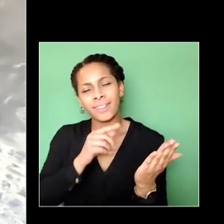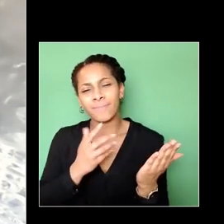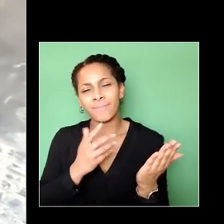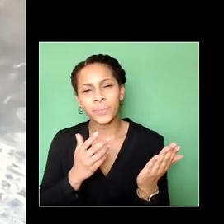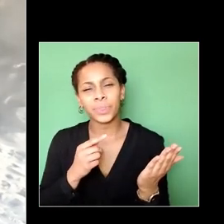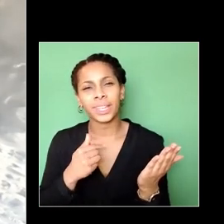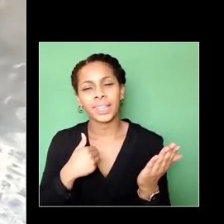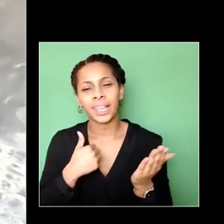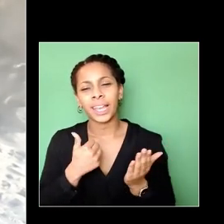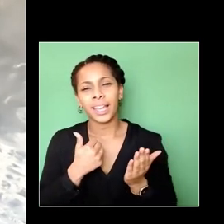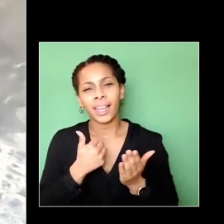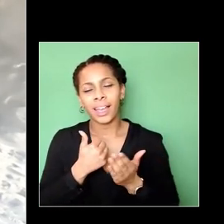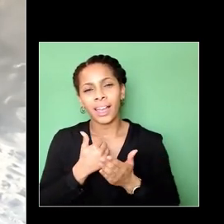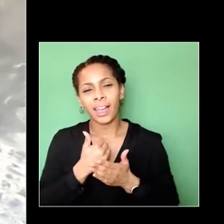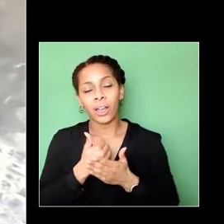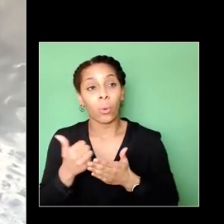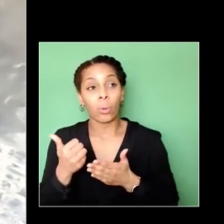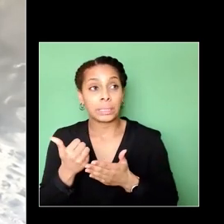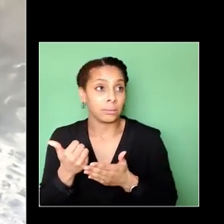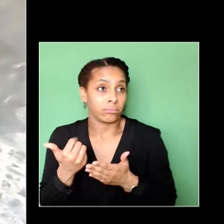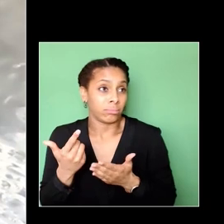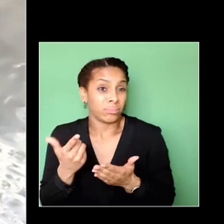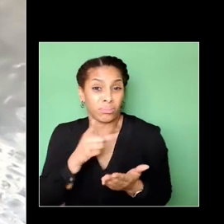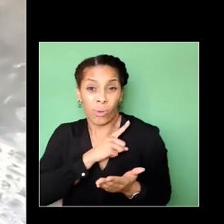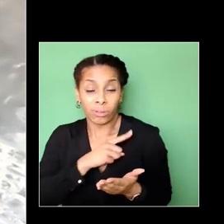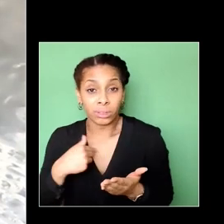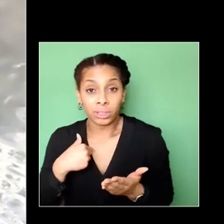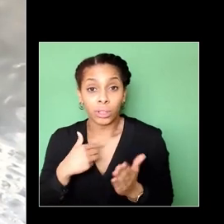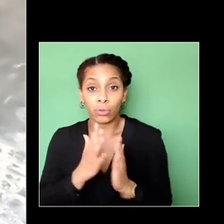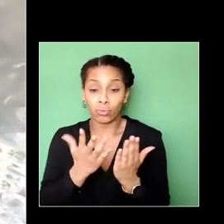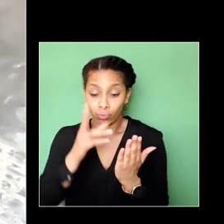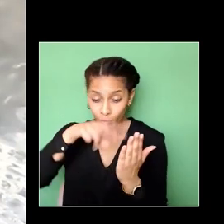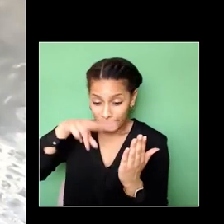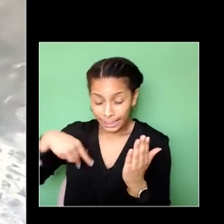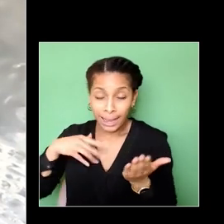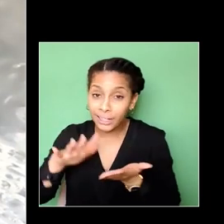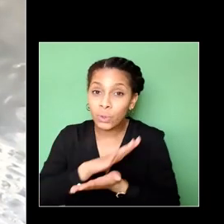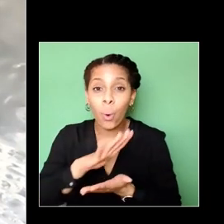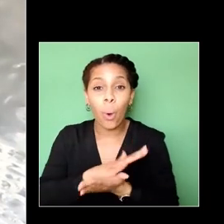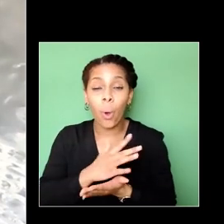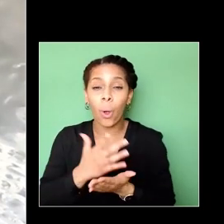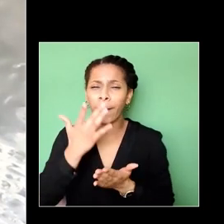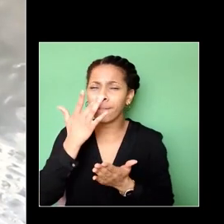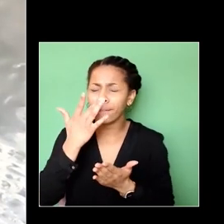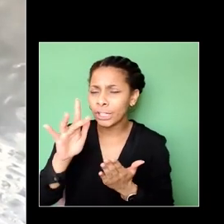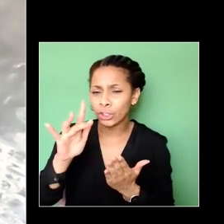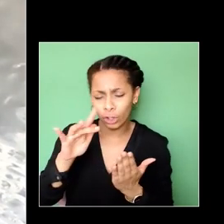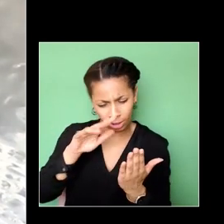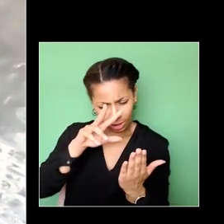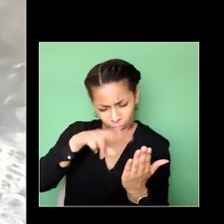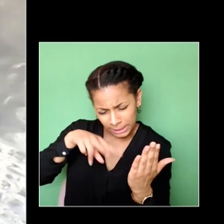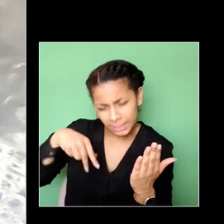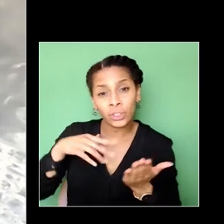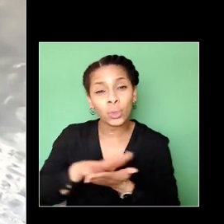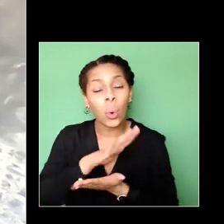I'm always, because I enjoy reading so much and I enjoy fiction so much and I enjoy different kinds of fiction.